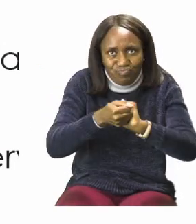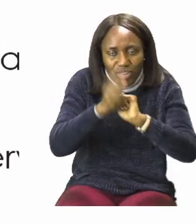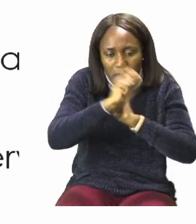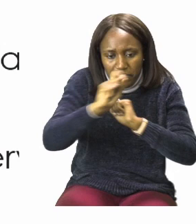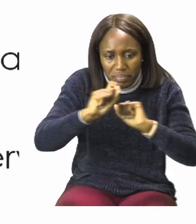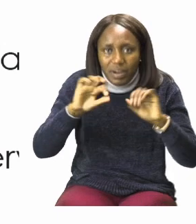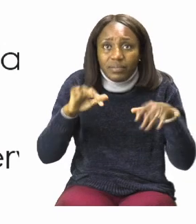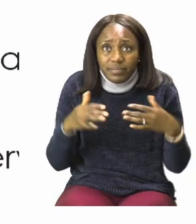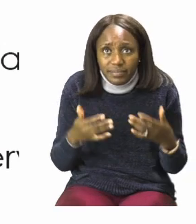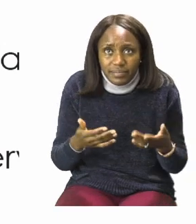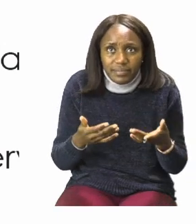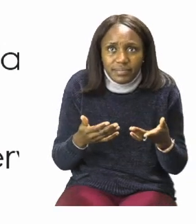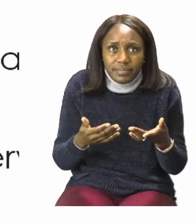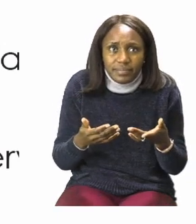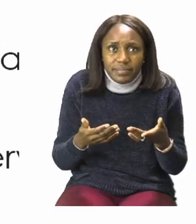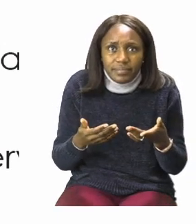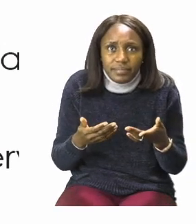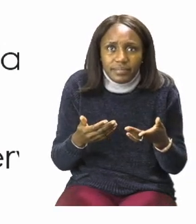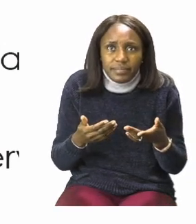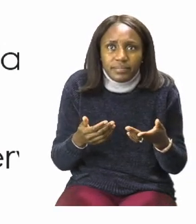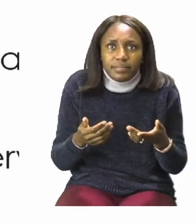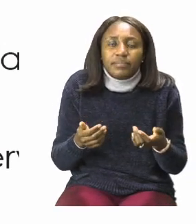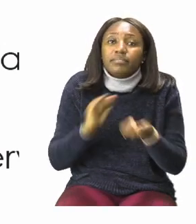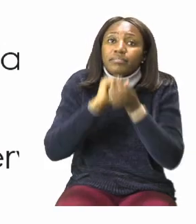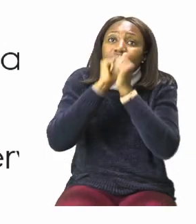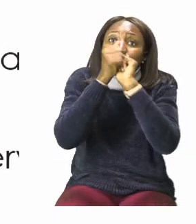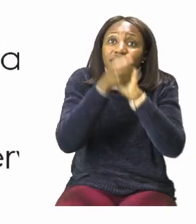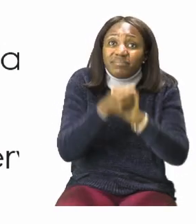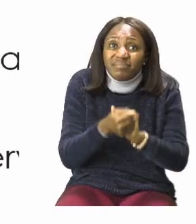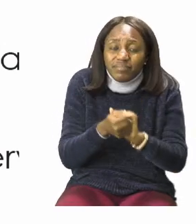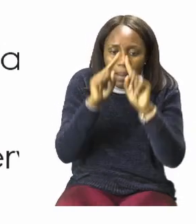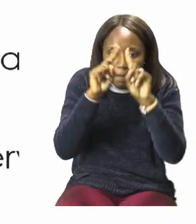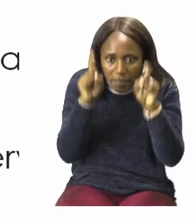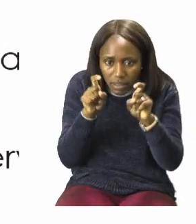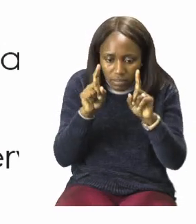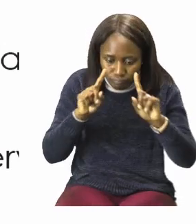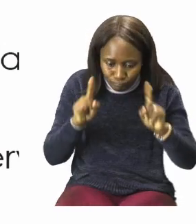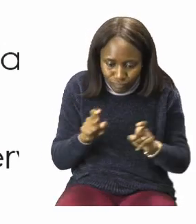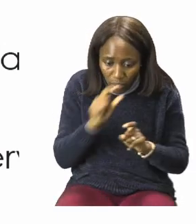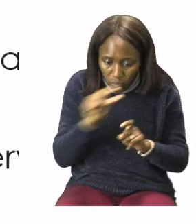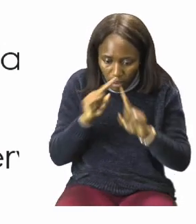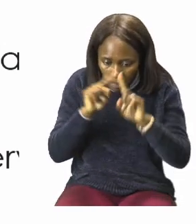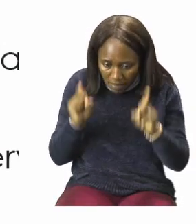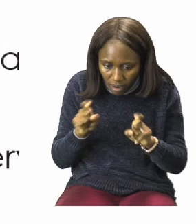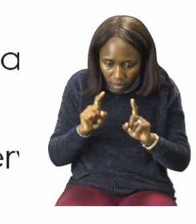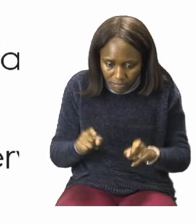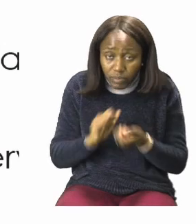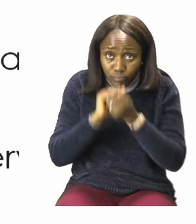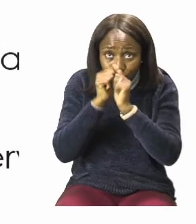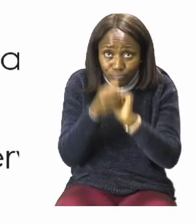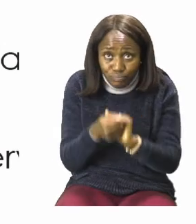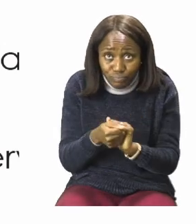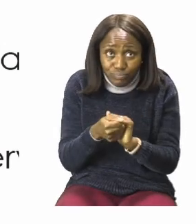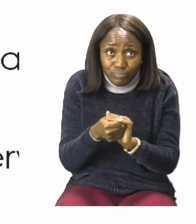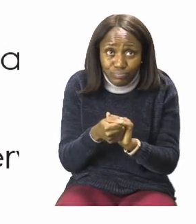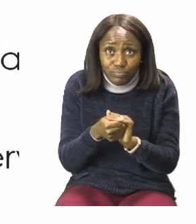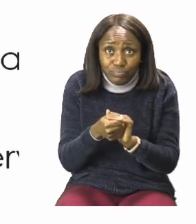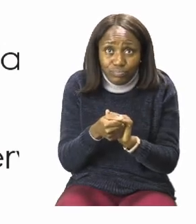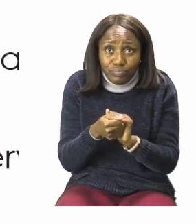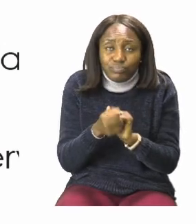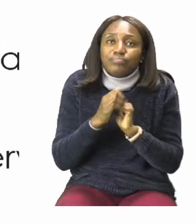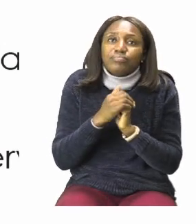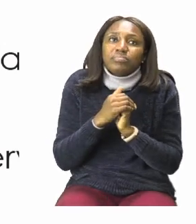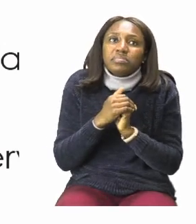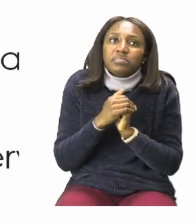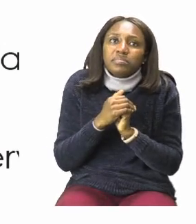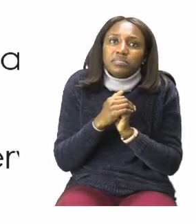So we're going to change the form of each of the verbs that we can see so that the sentence can make